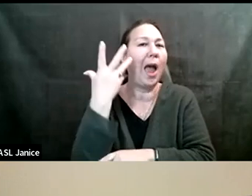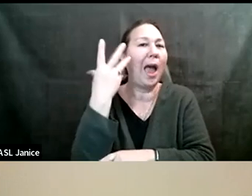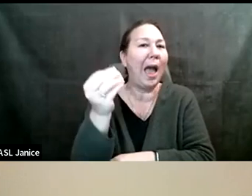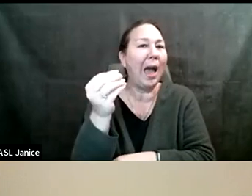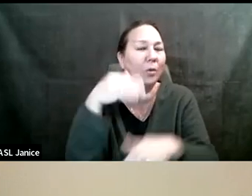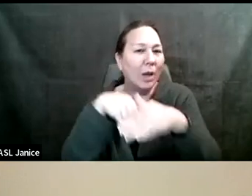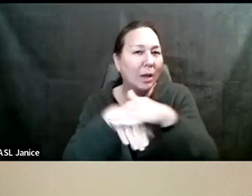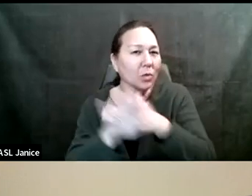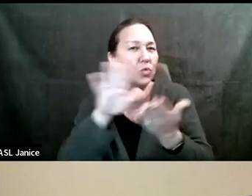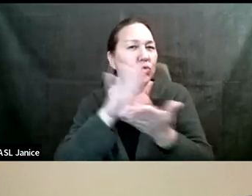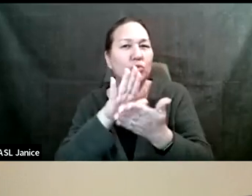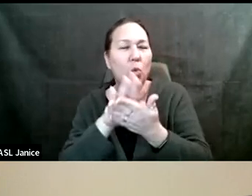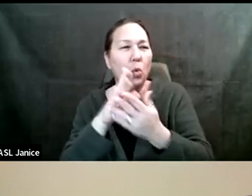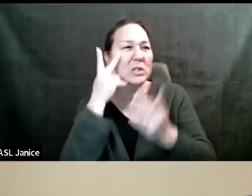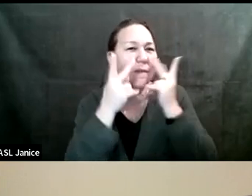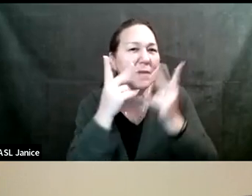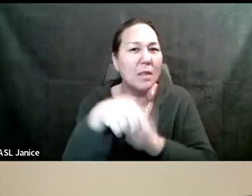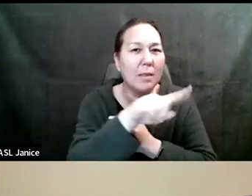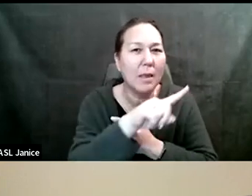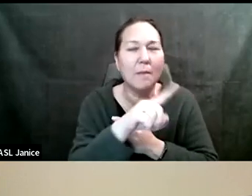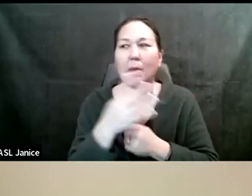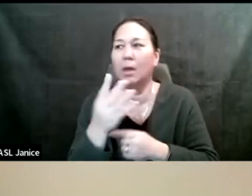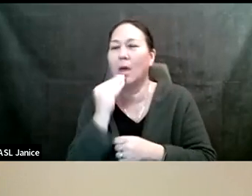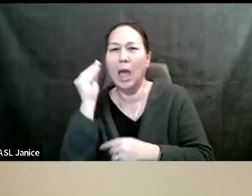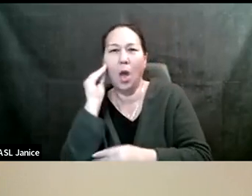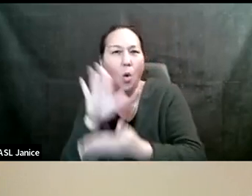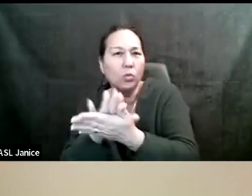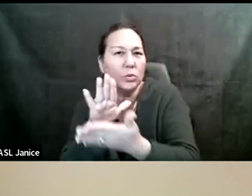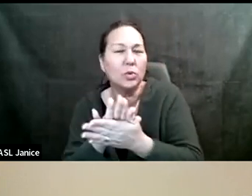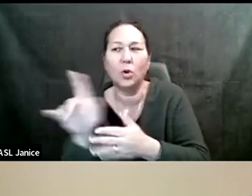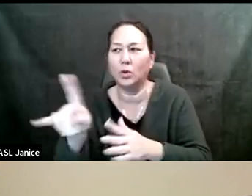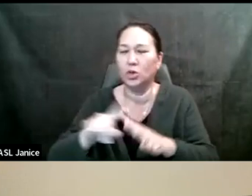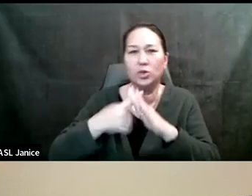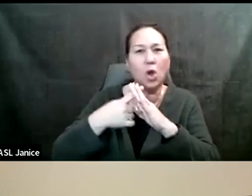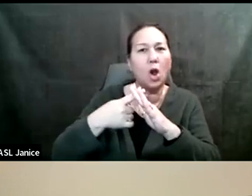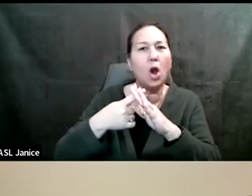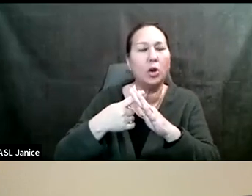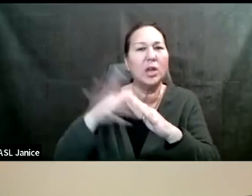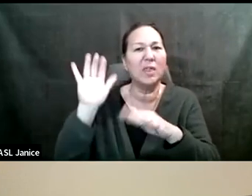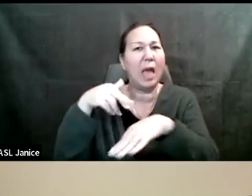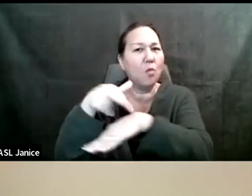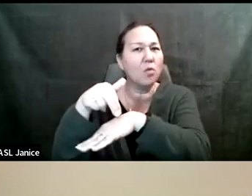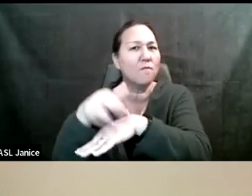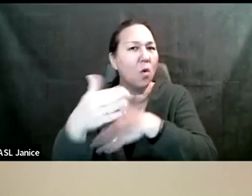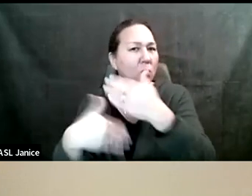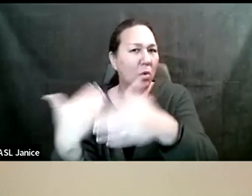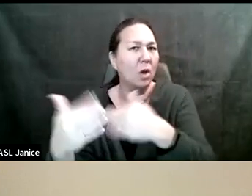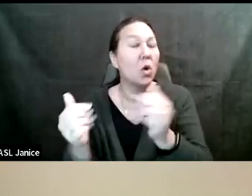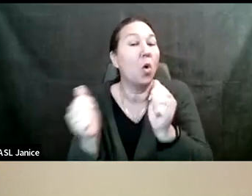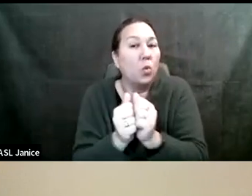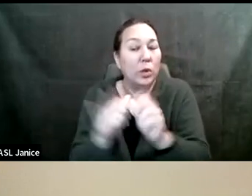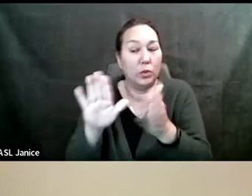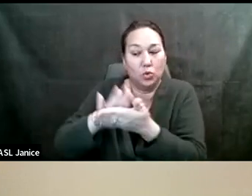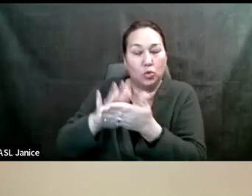they're meeting with students at the home school and they're starting the referral process there with students and Families